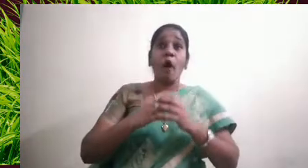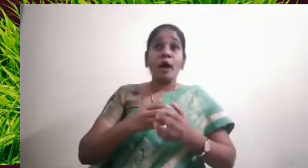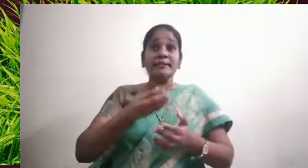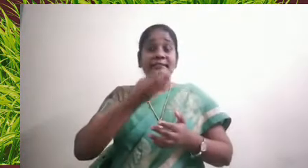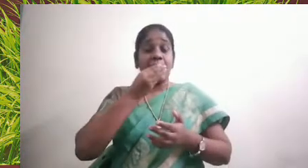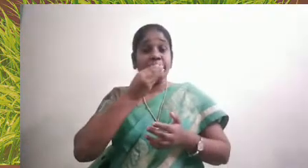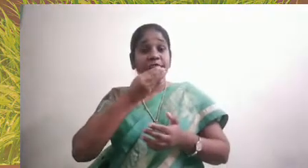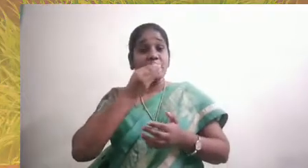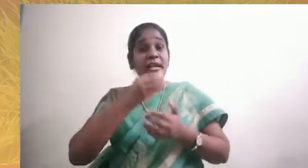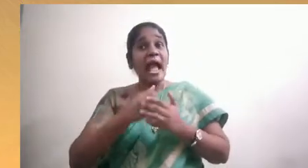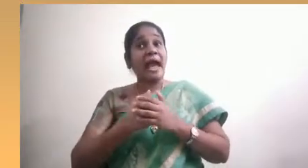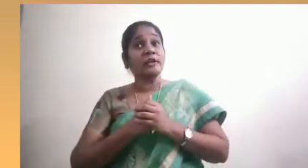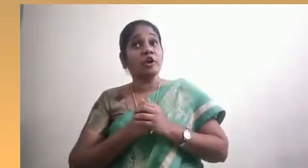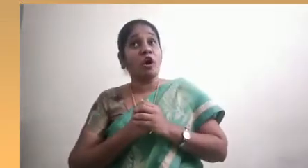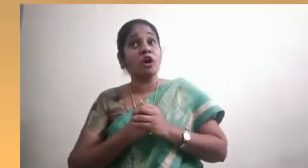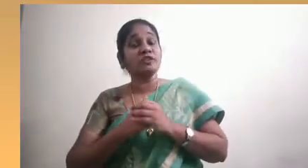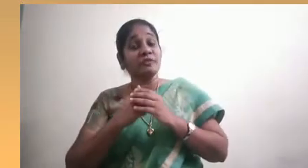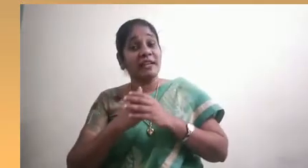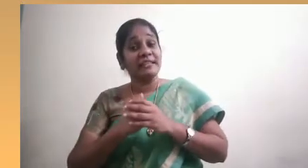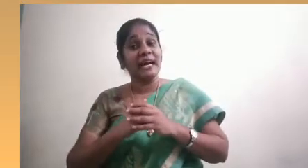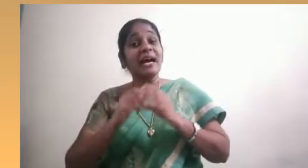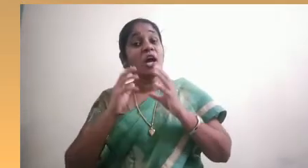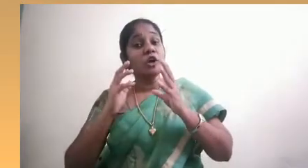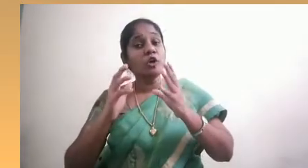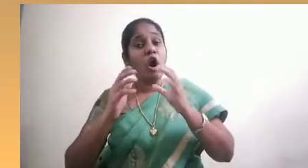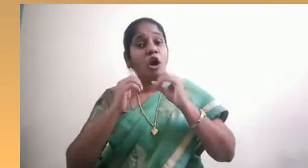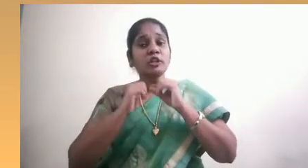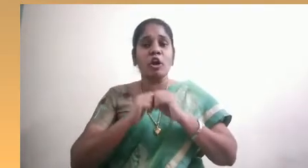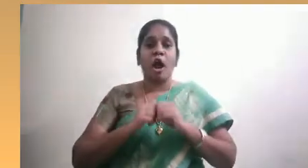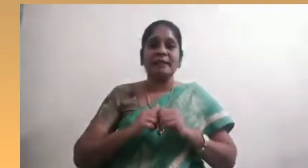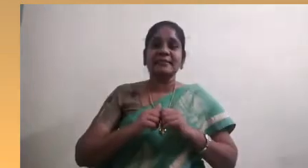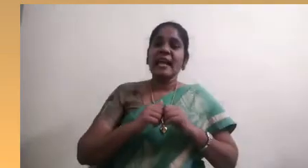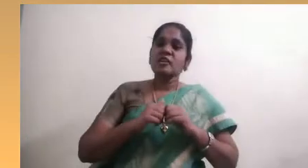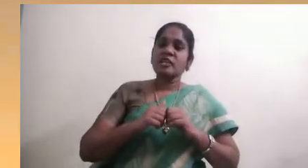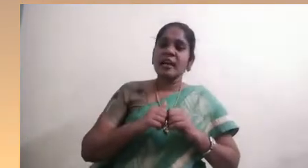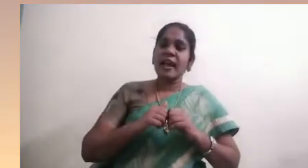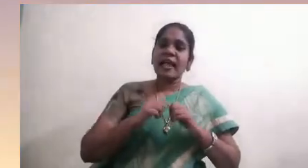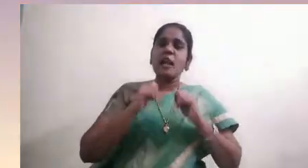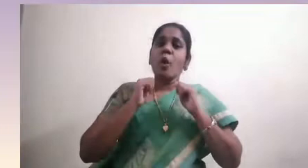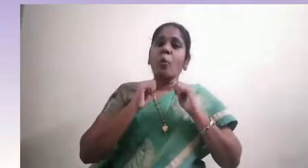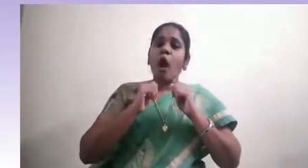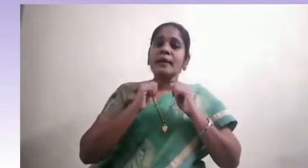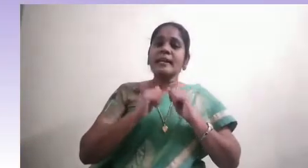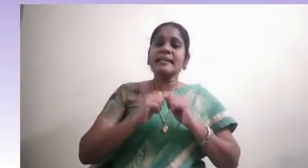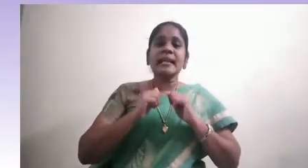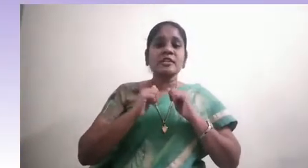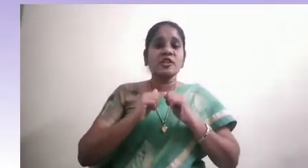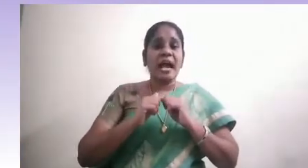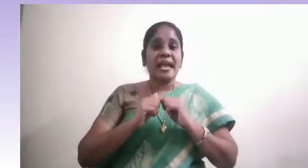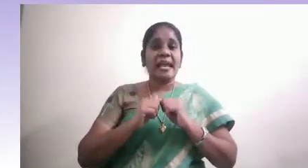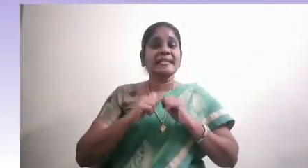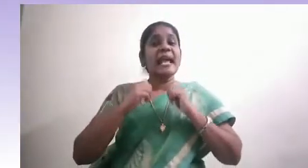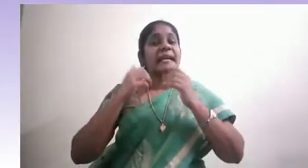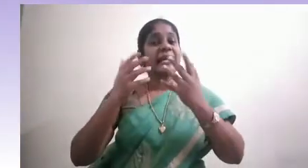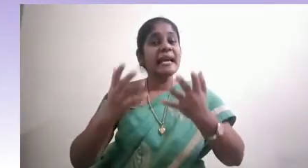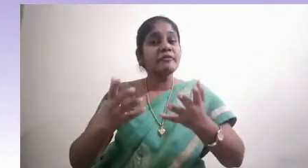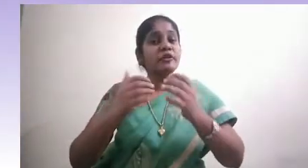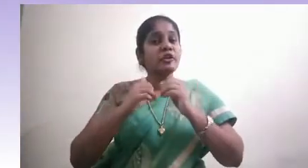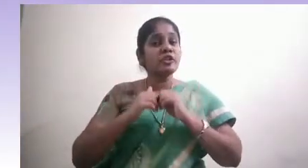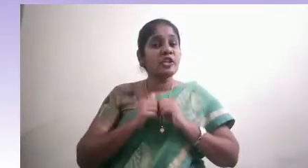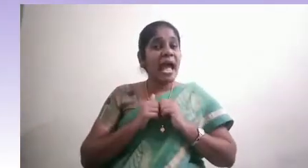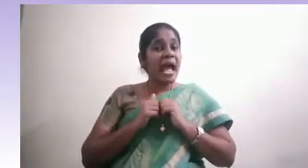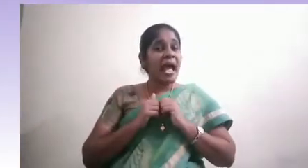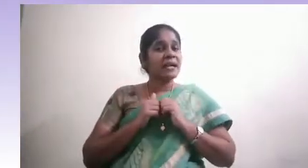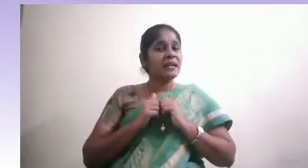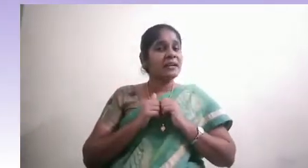also bought some food and clothes with the gold coins. Children, what did the giant give